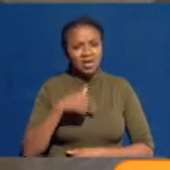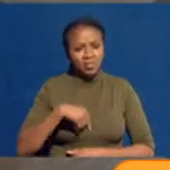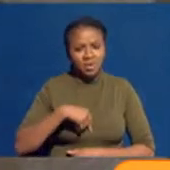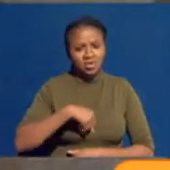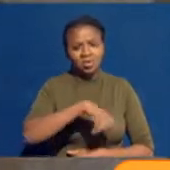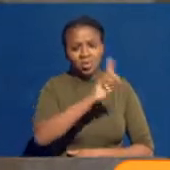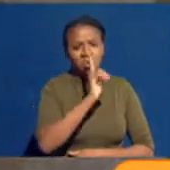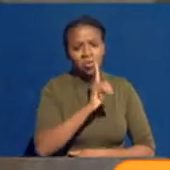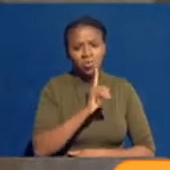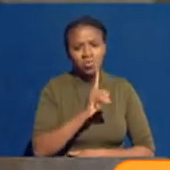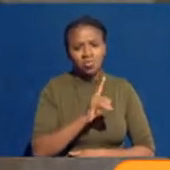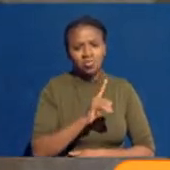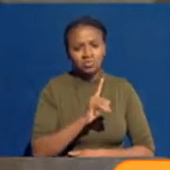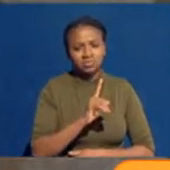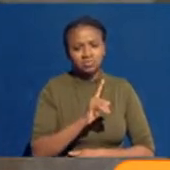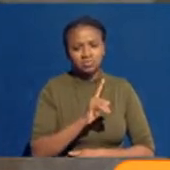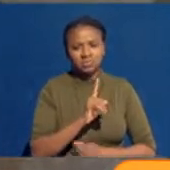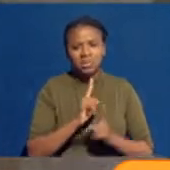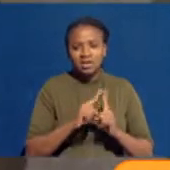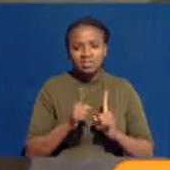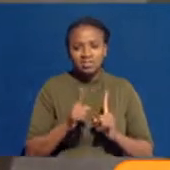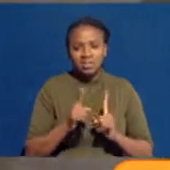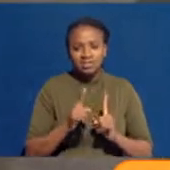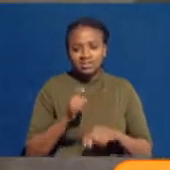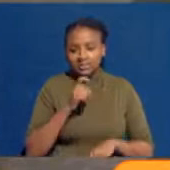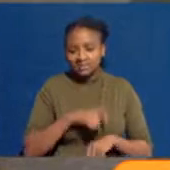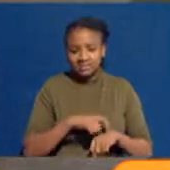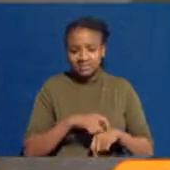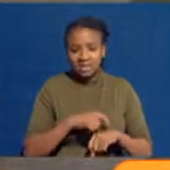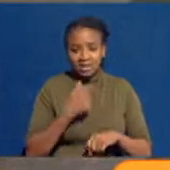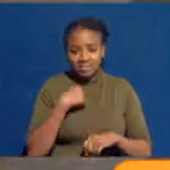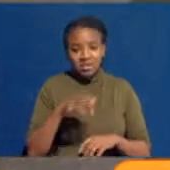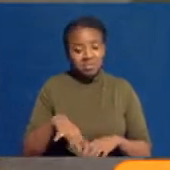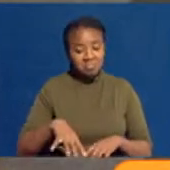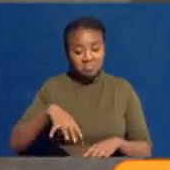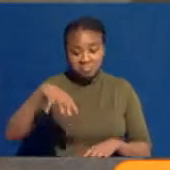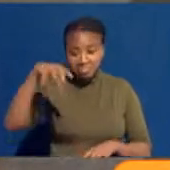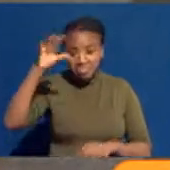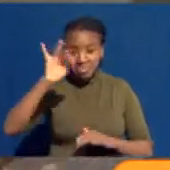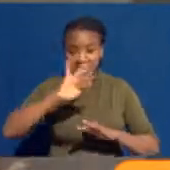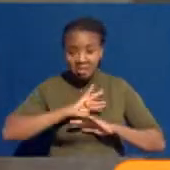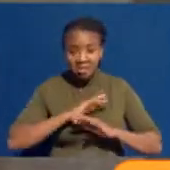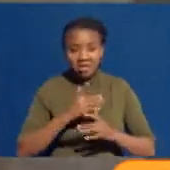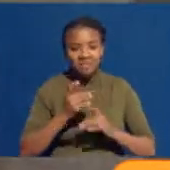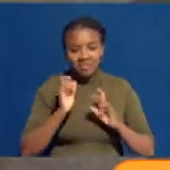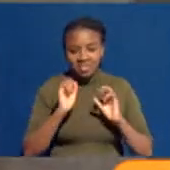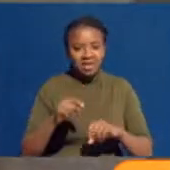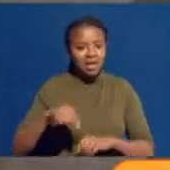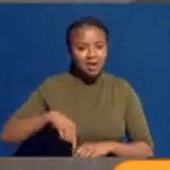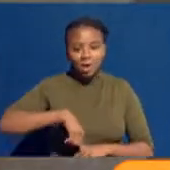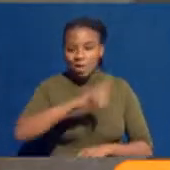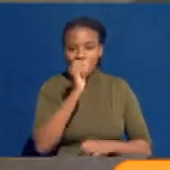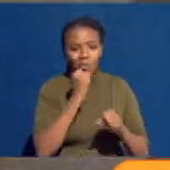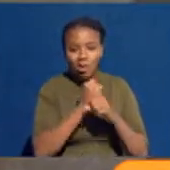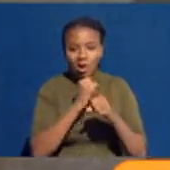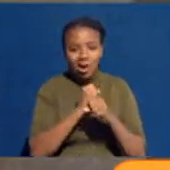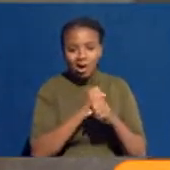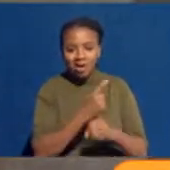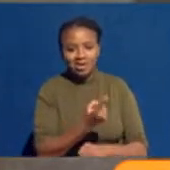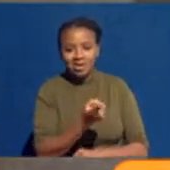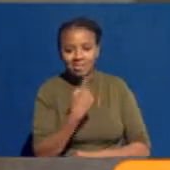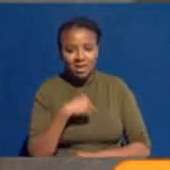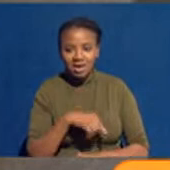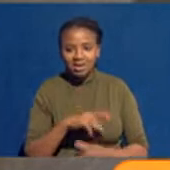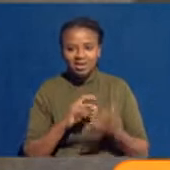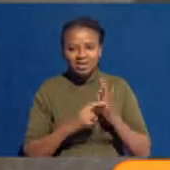This is not semantics. I just thought by the time I got old enough to go into space, we'd just be going up there to work, right? You wouldn't have to be